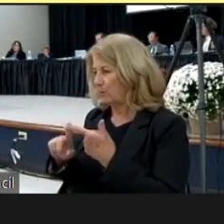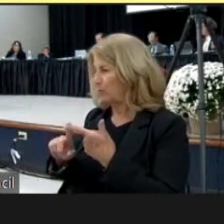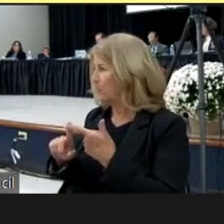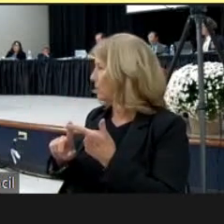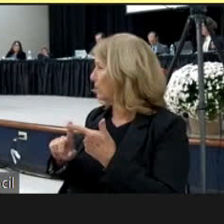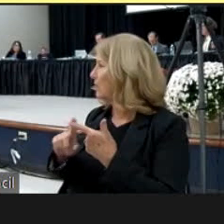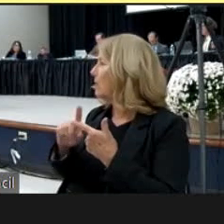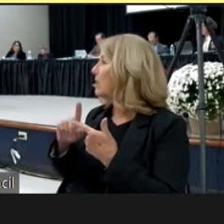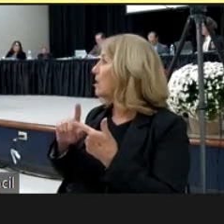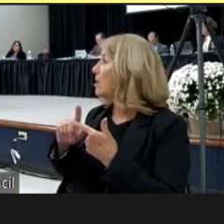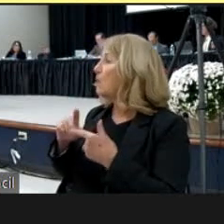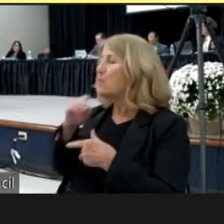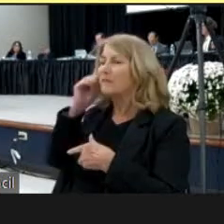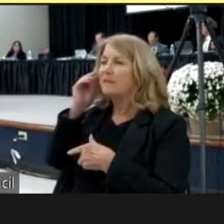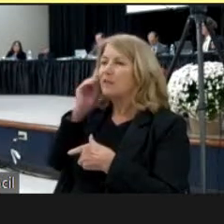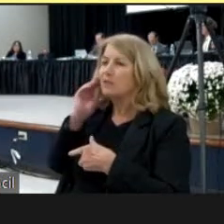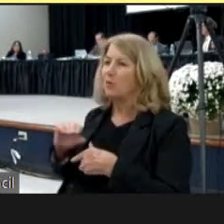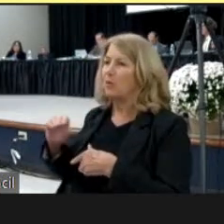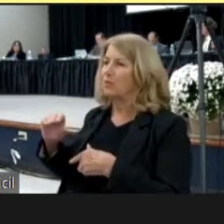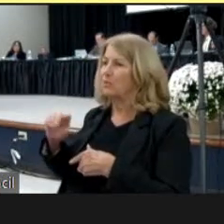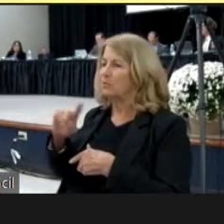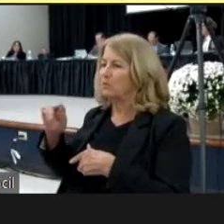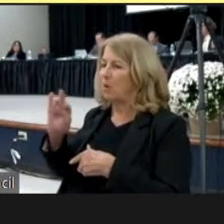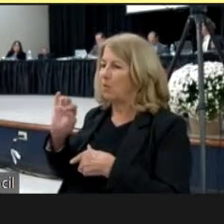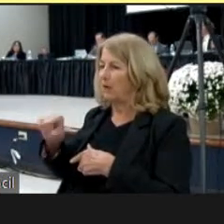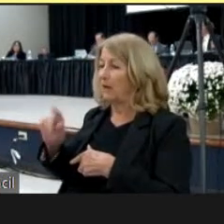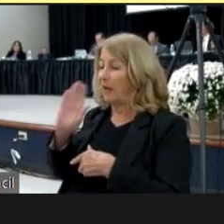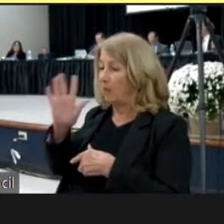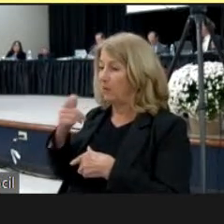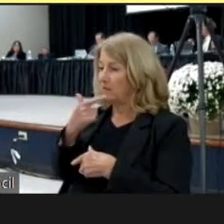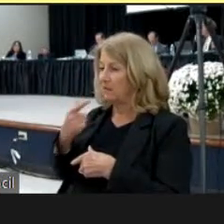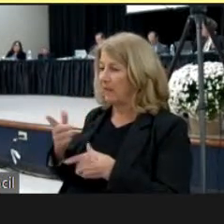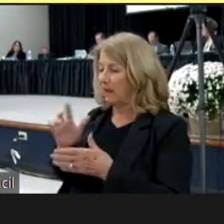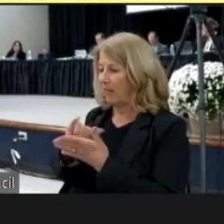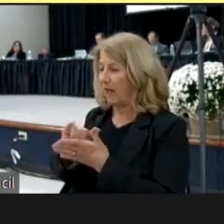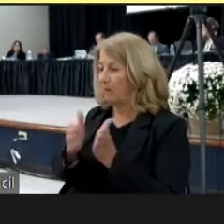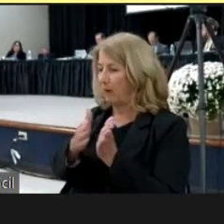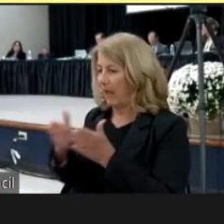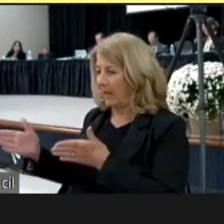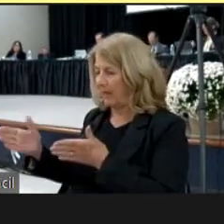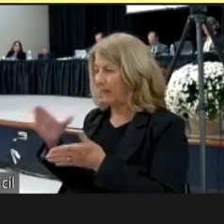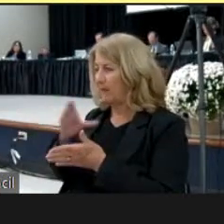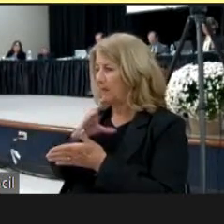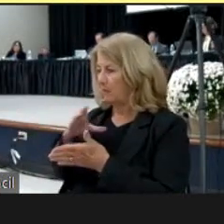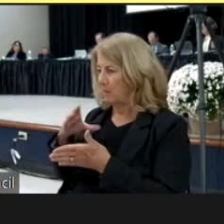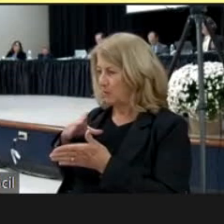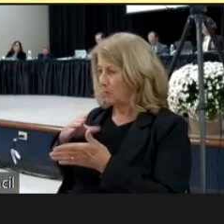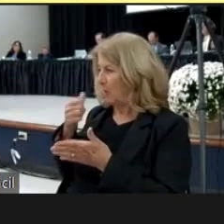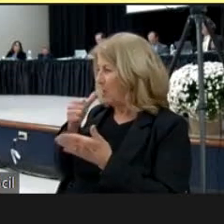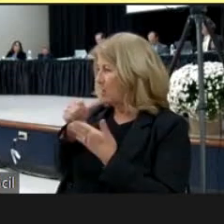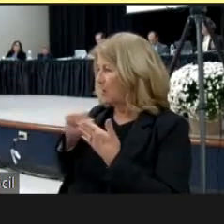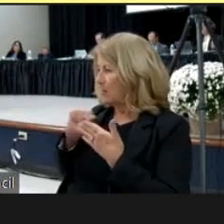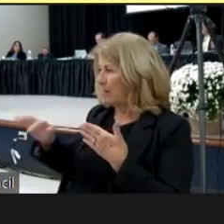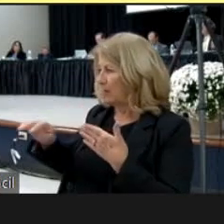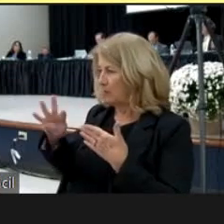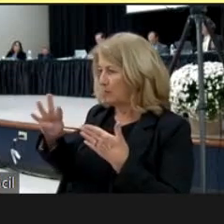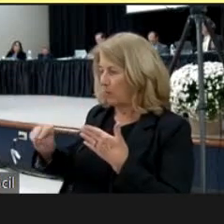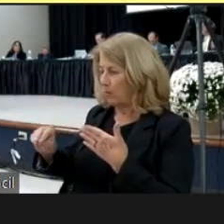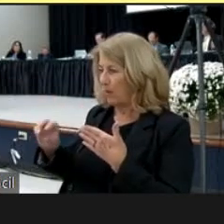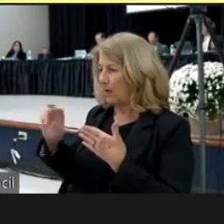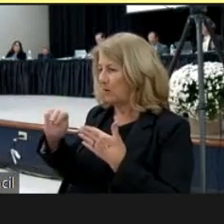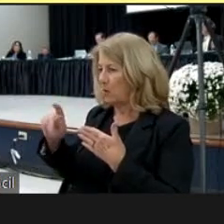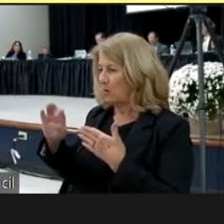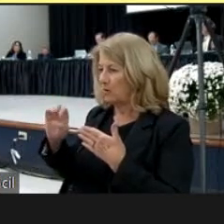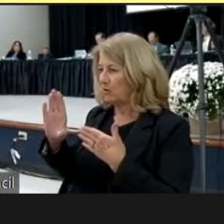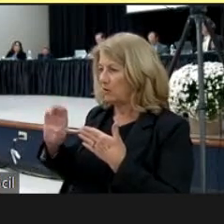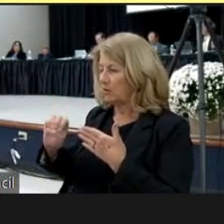I would point out at the Plan Commission, we had mailed 40 notices and had no return. And the